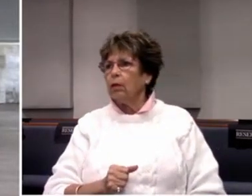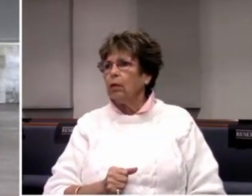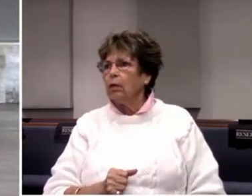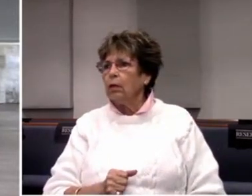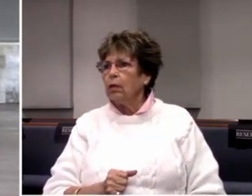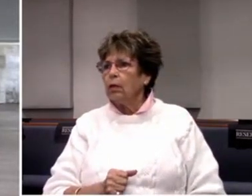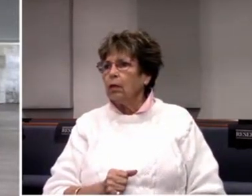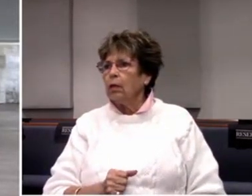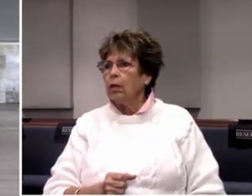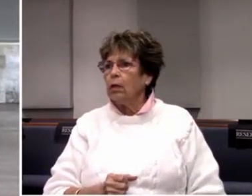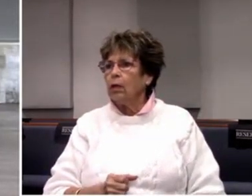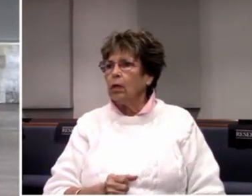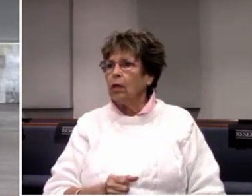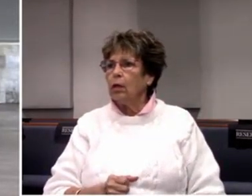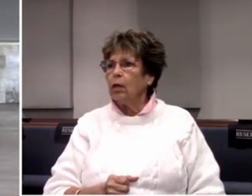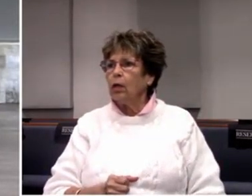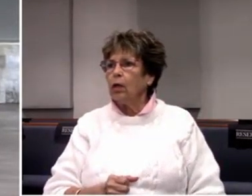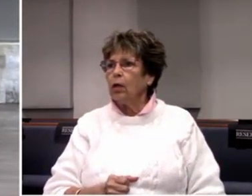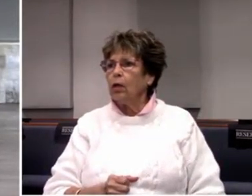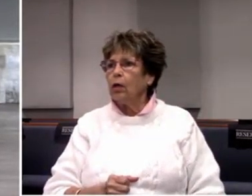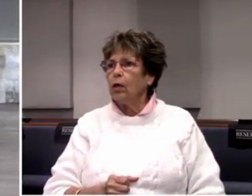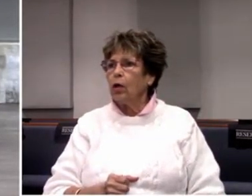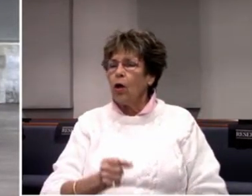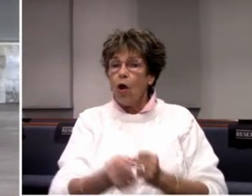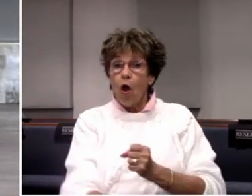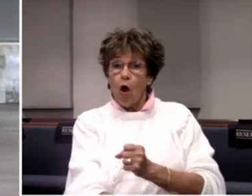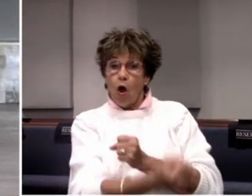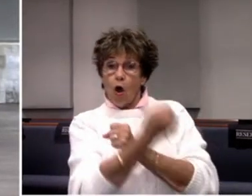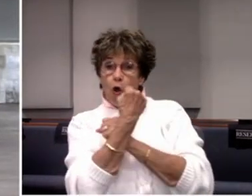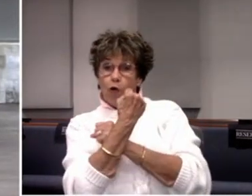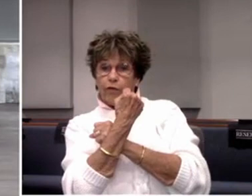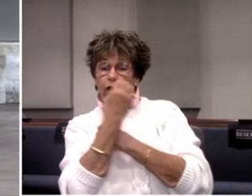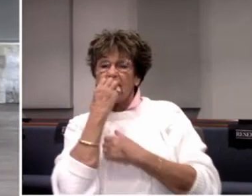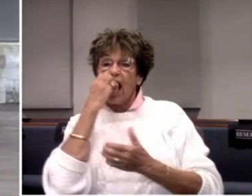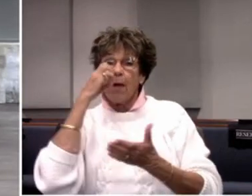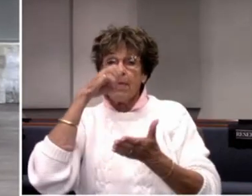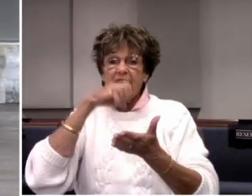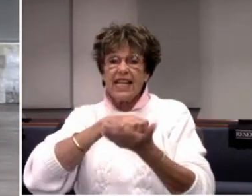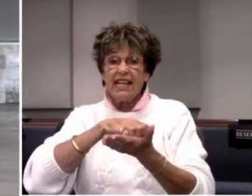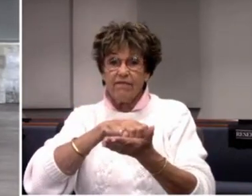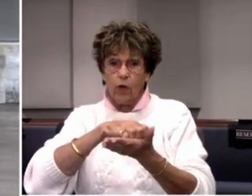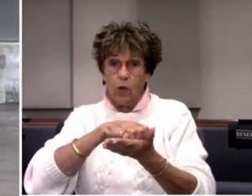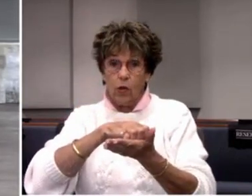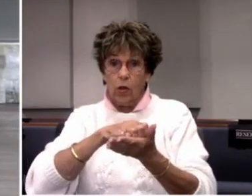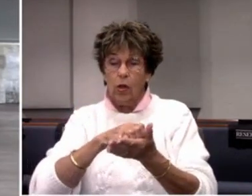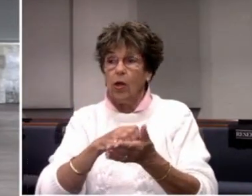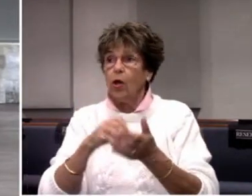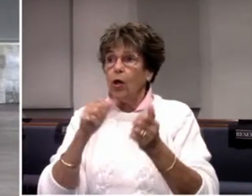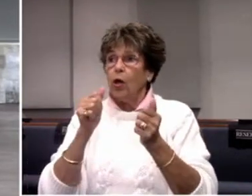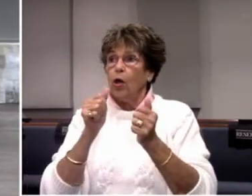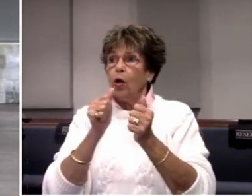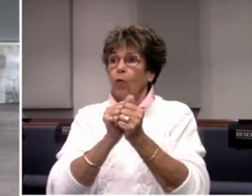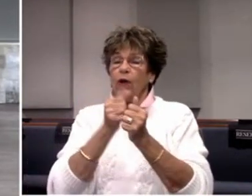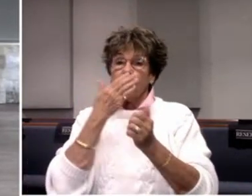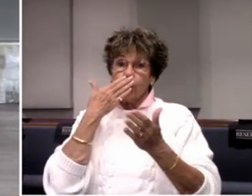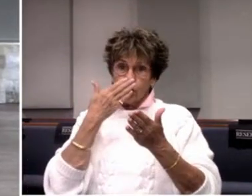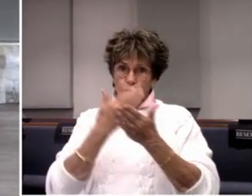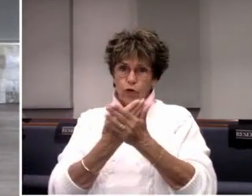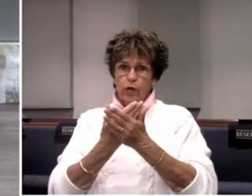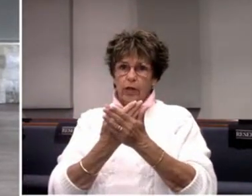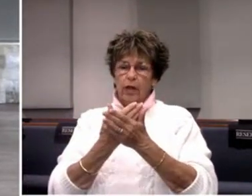but overcome evil with what? That doesn't happen in the moment. That happens in your prayer